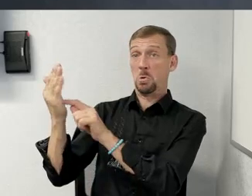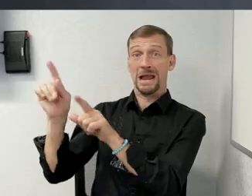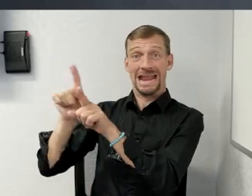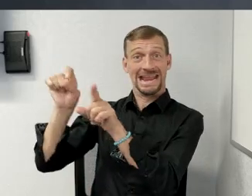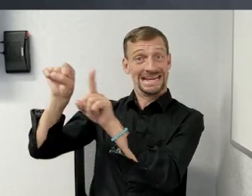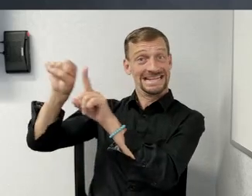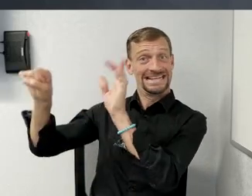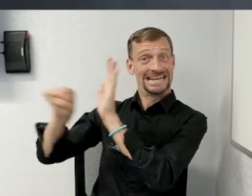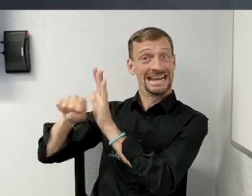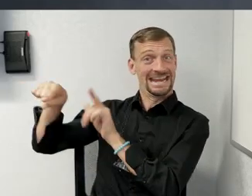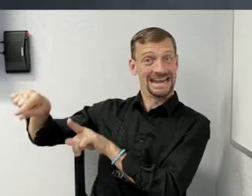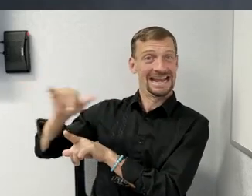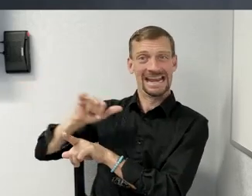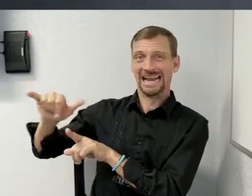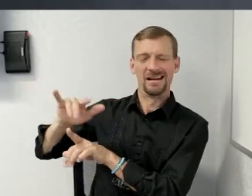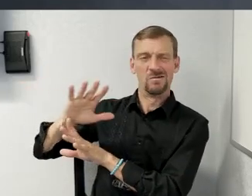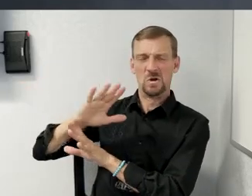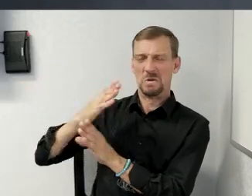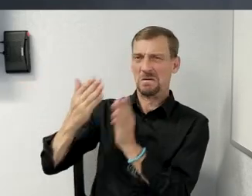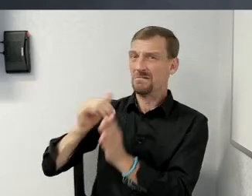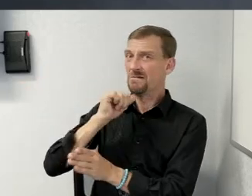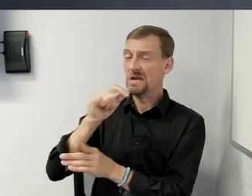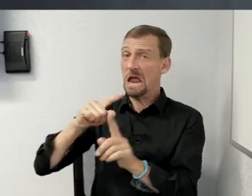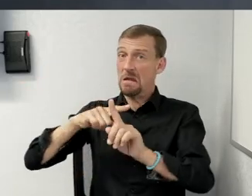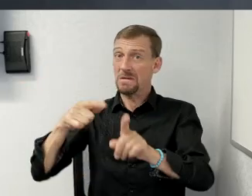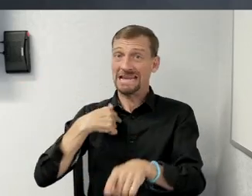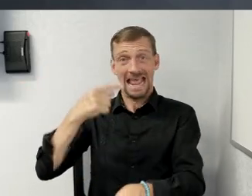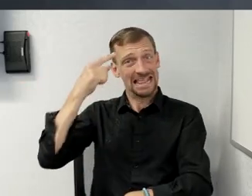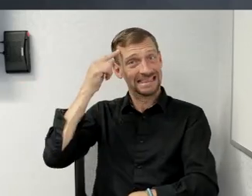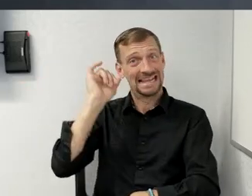find this interesting that of the